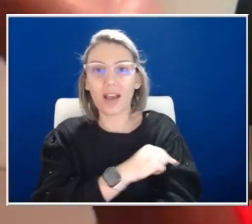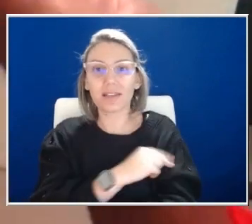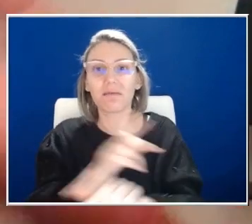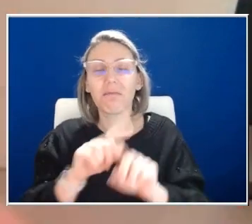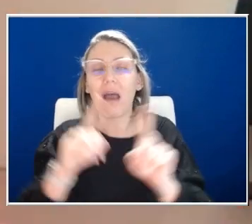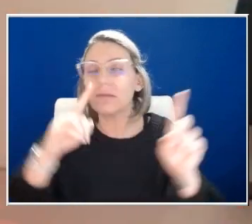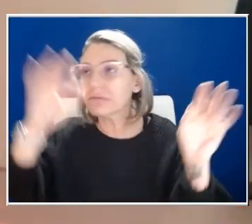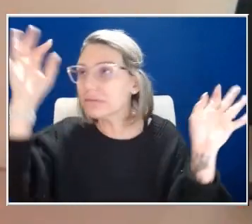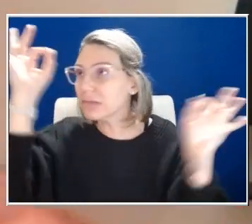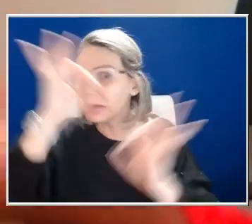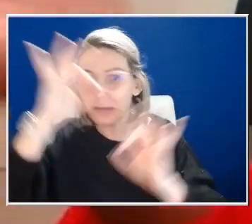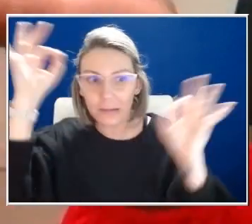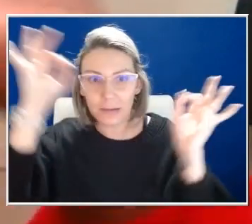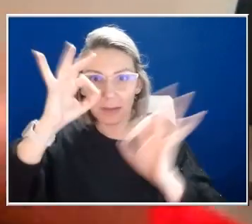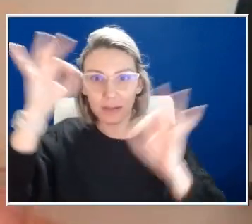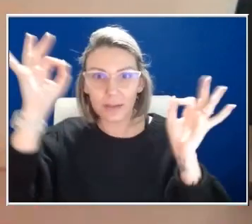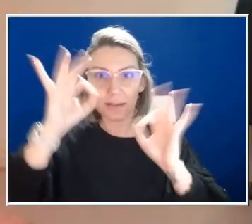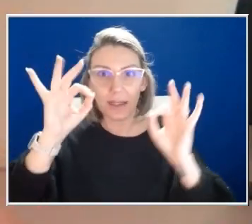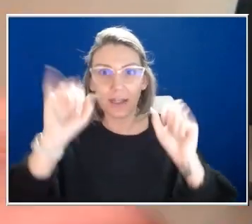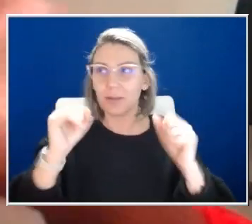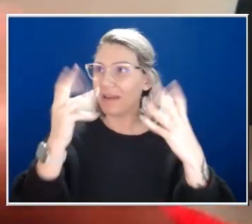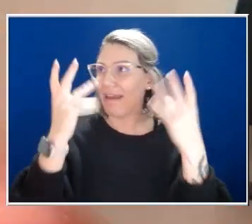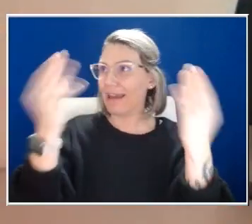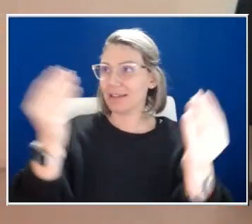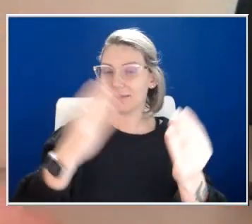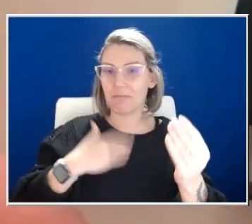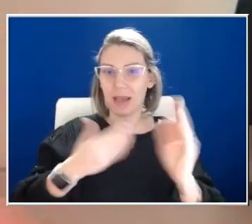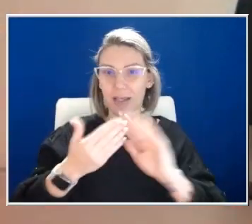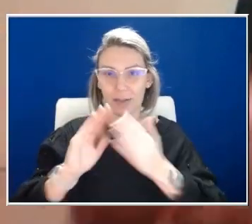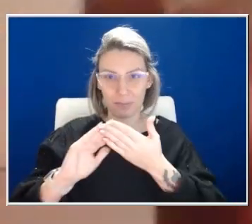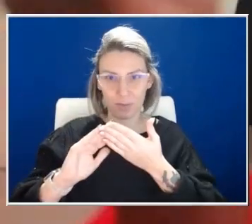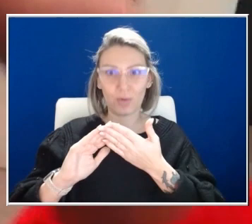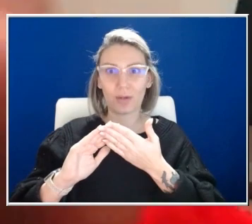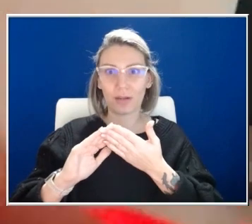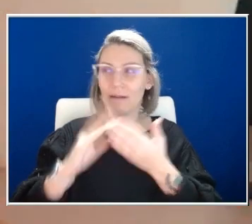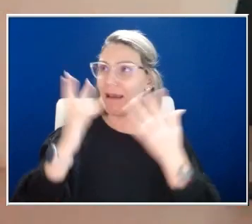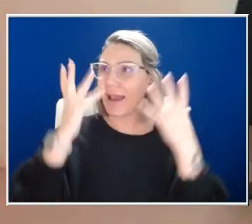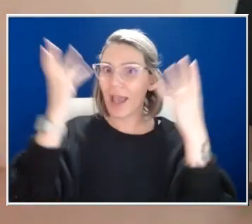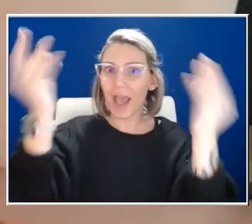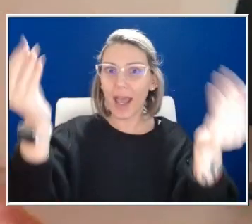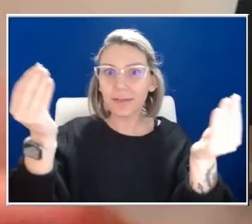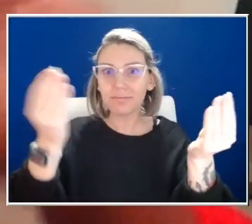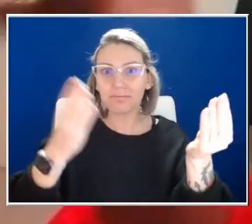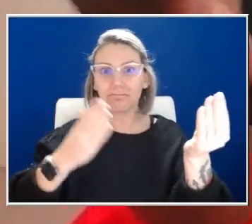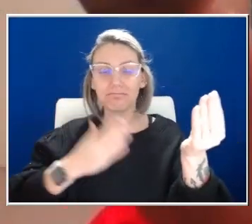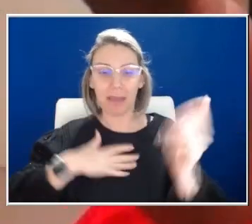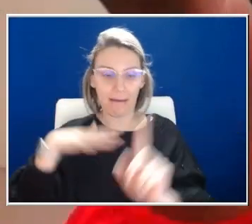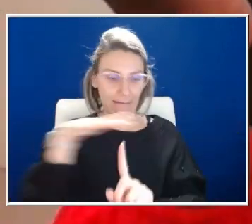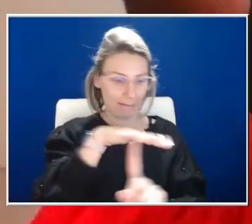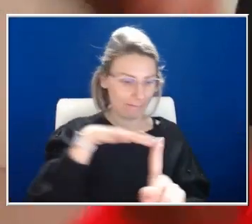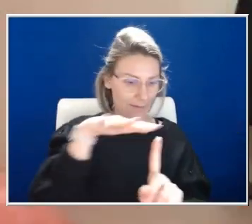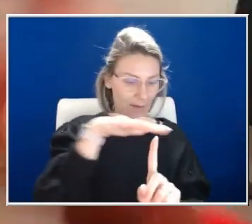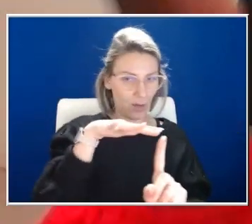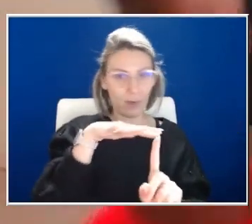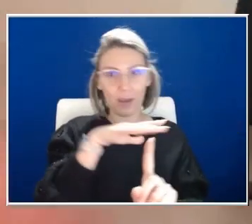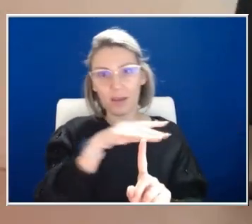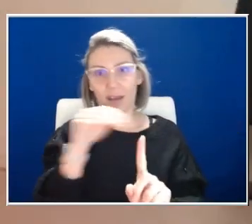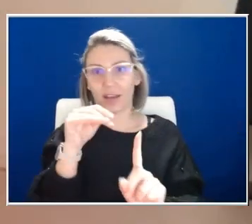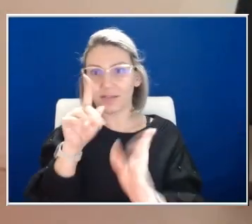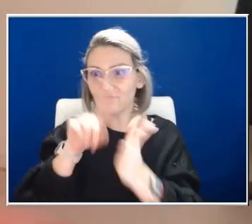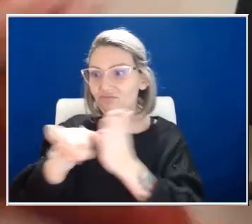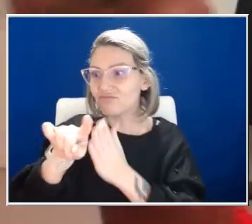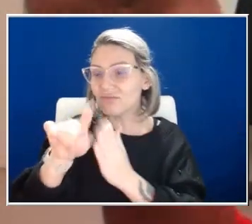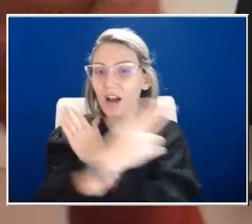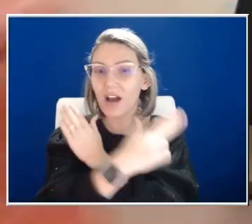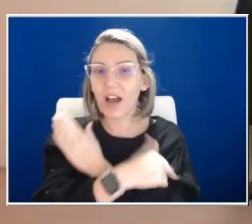have a clue that I could go outside of my community, outside of my environment, and check out a